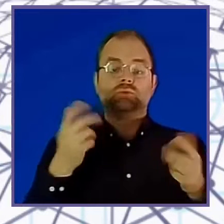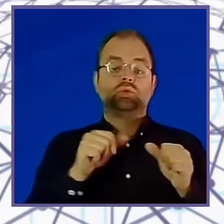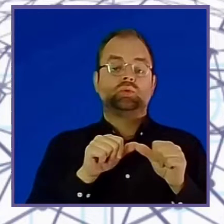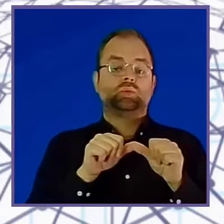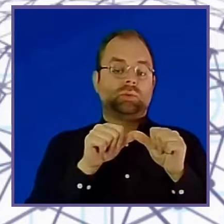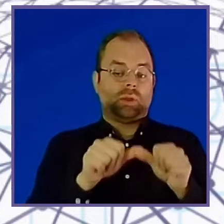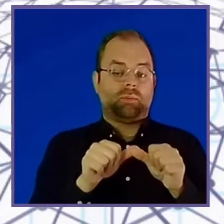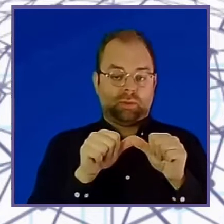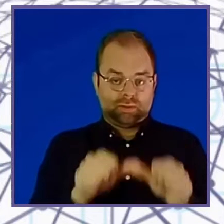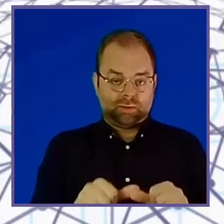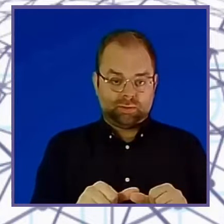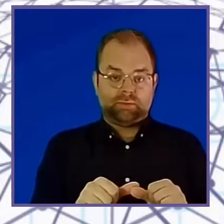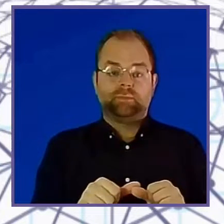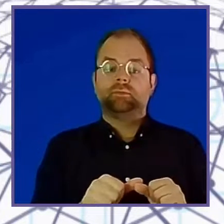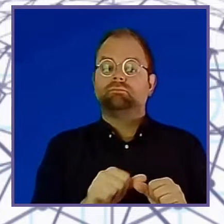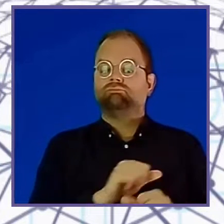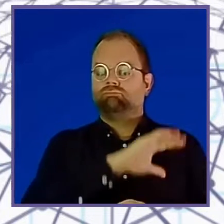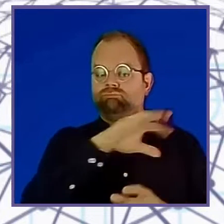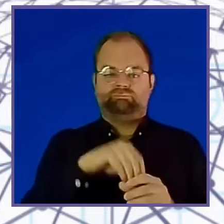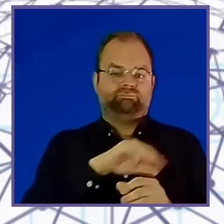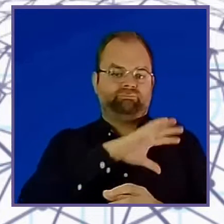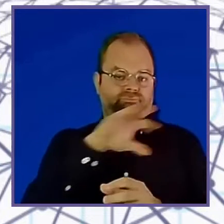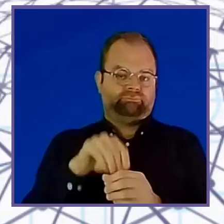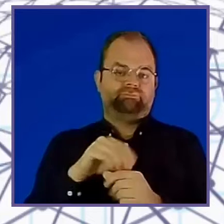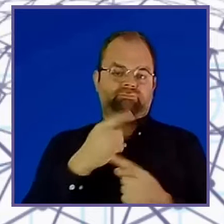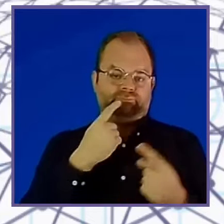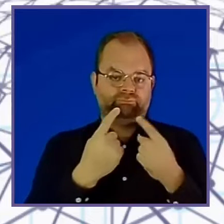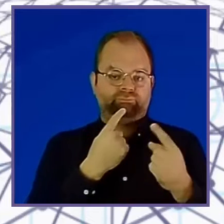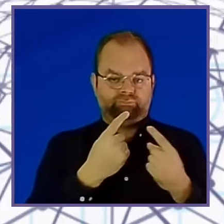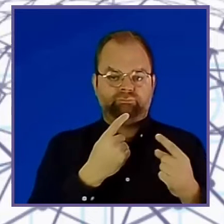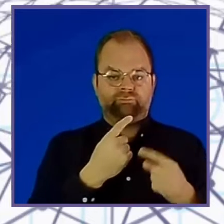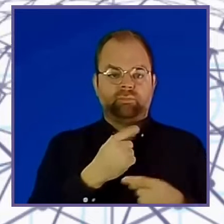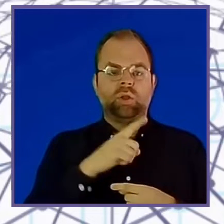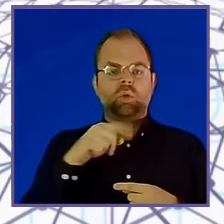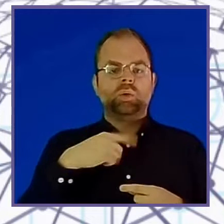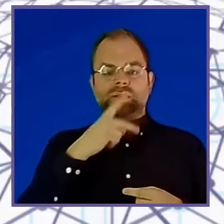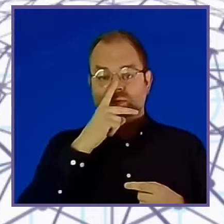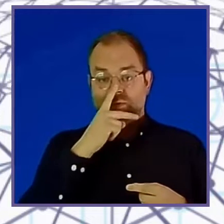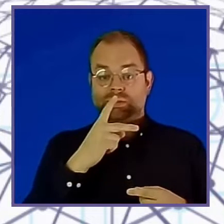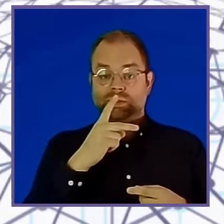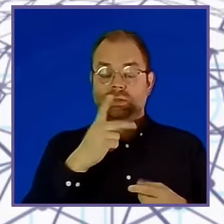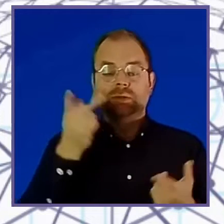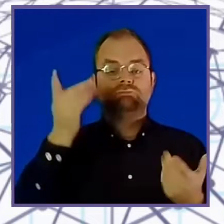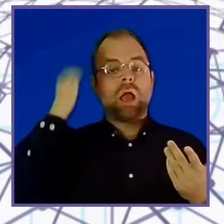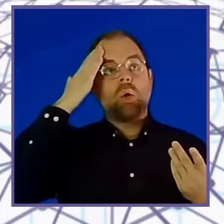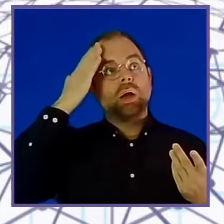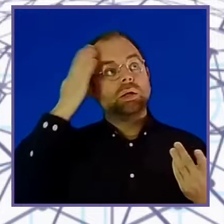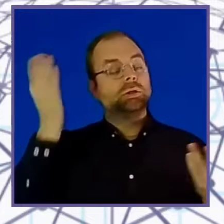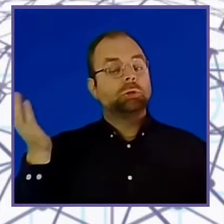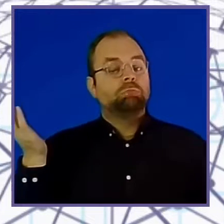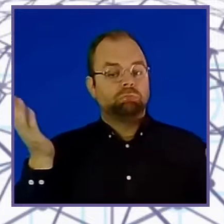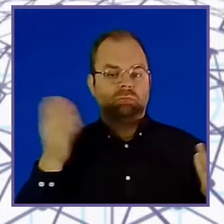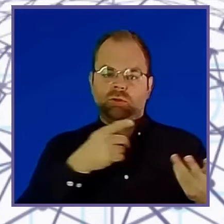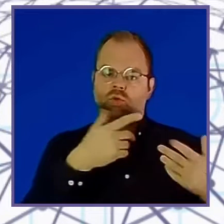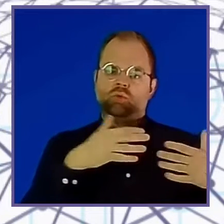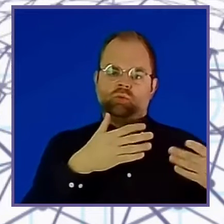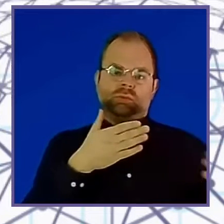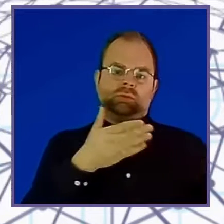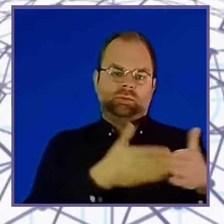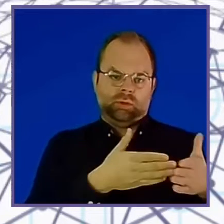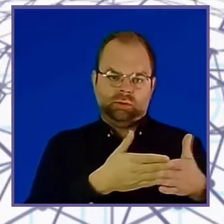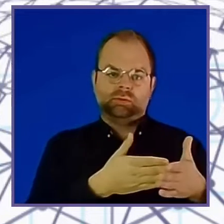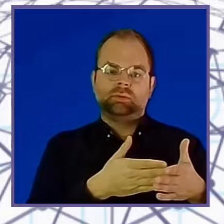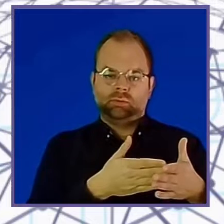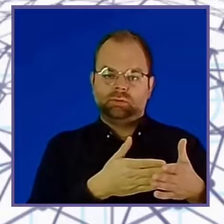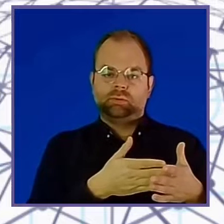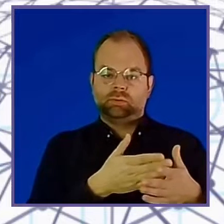awareness, not just among users, but there are many doctors, surgeons, medical professionals